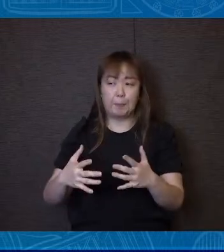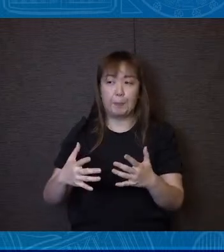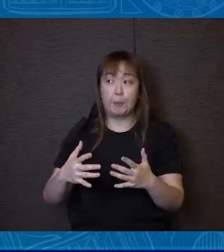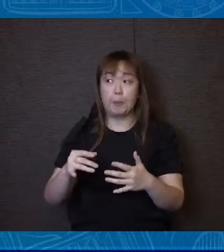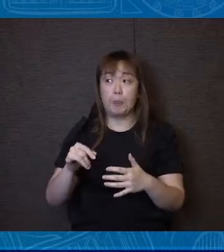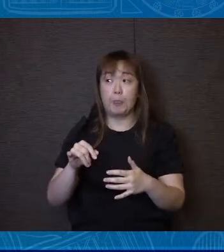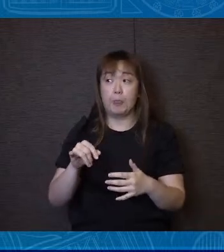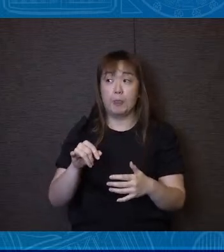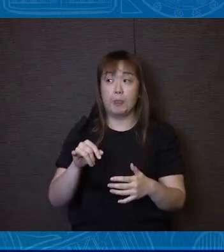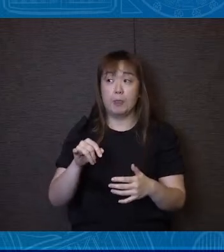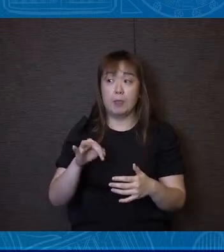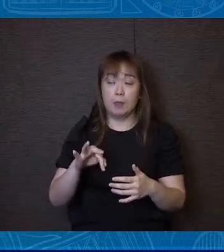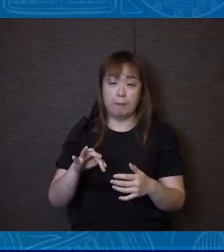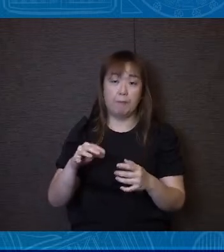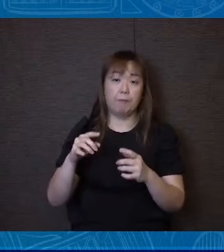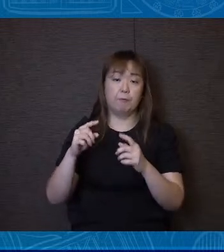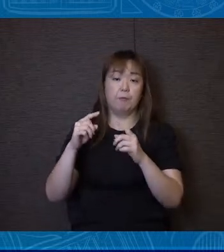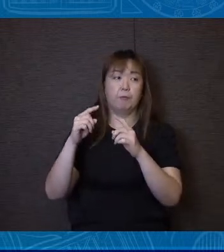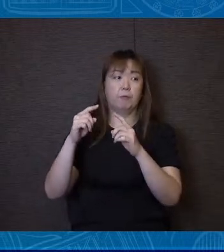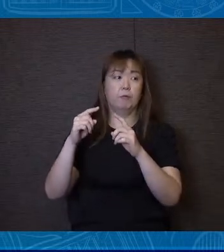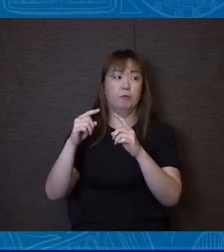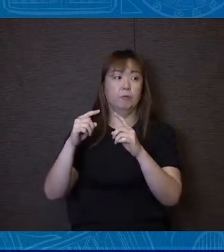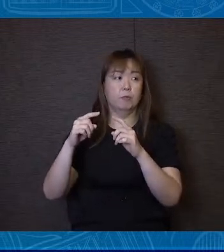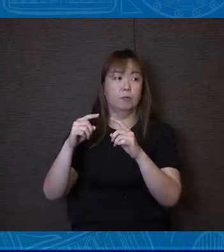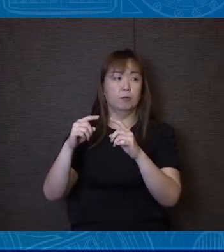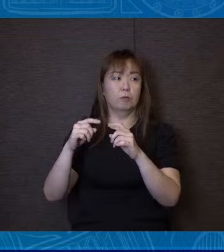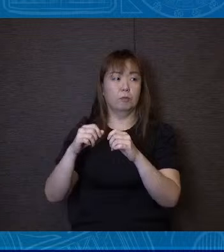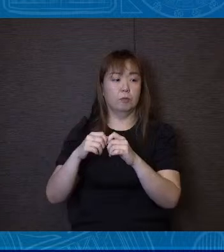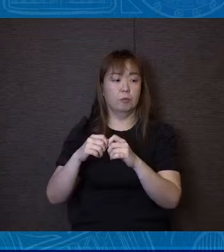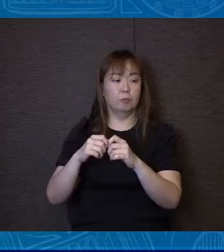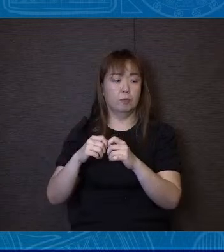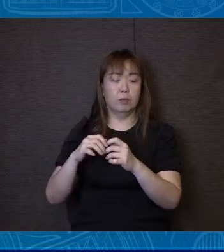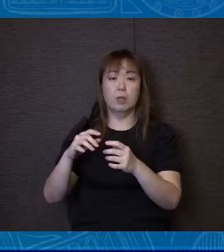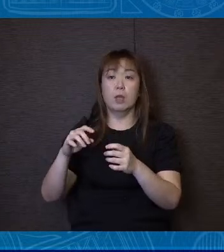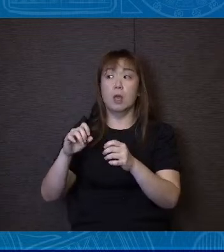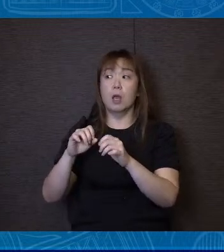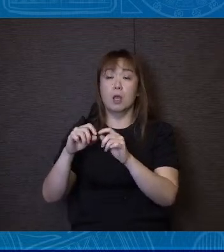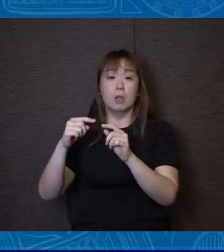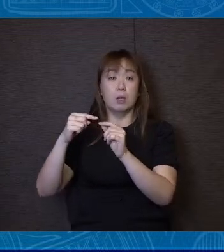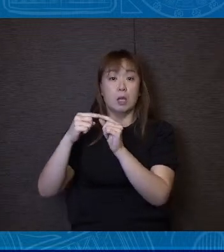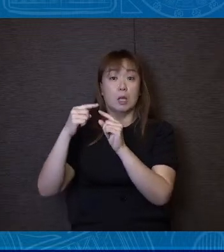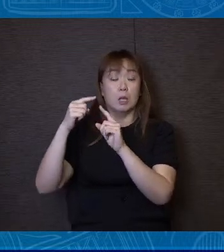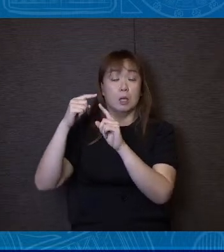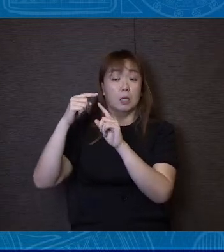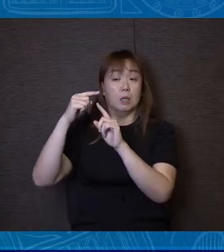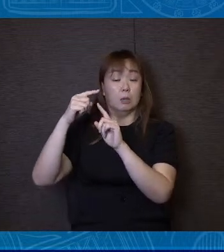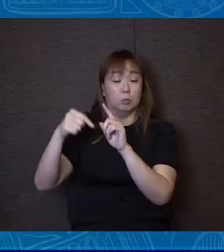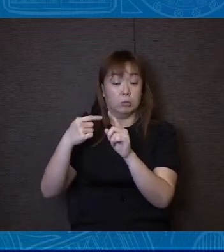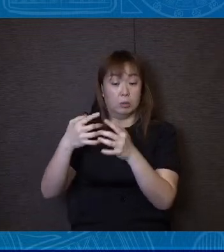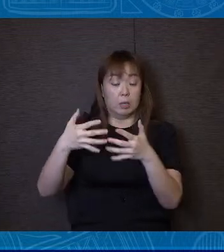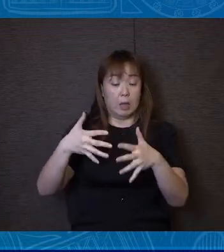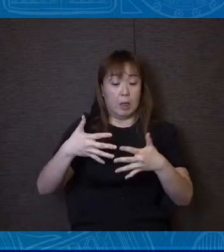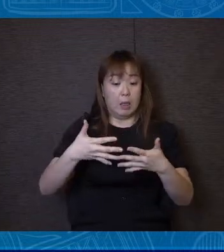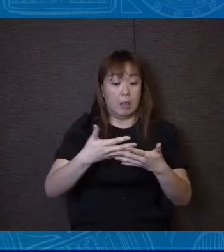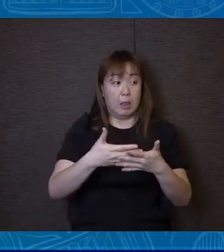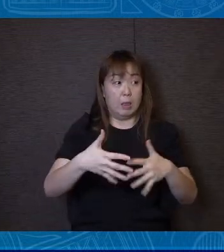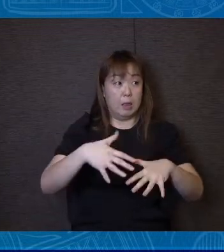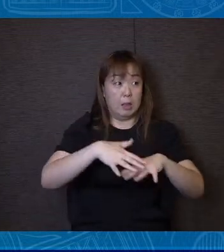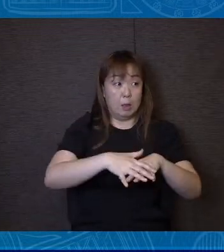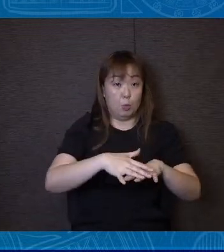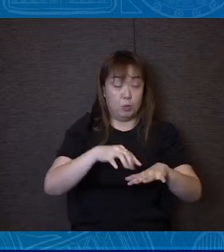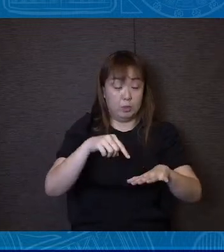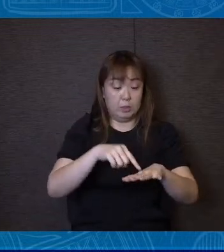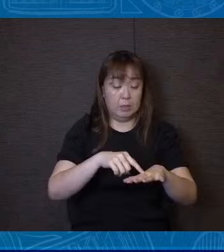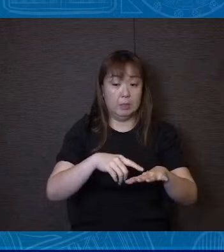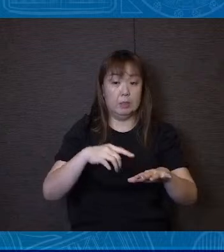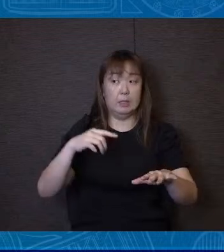usual radioactive network equipment and the equipment that is used for terrestrial networks, including cell broadcast entities, into